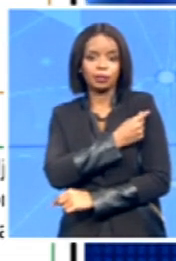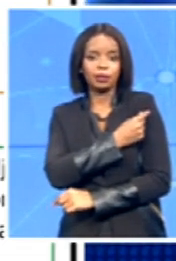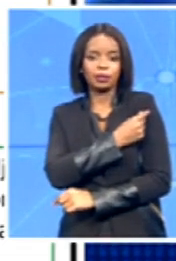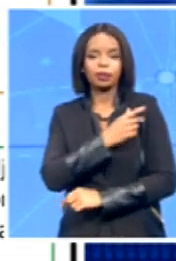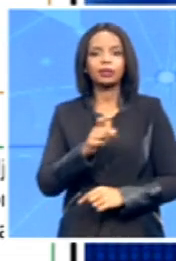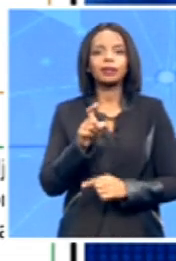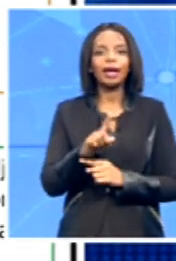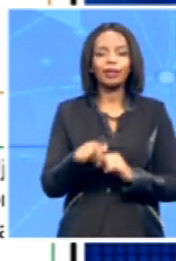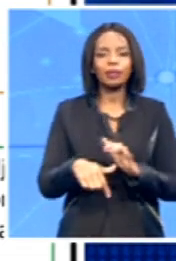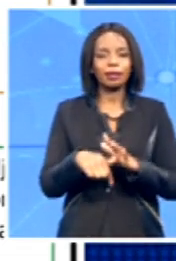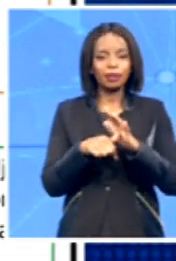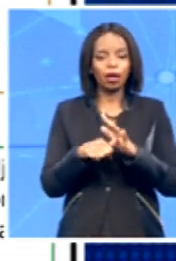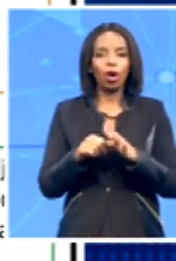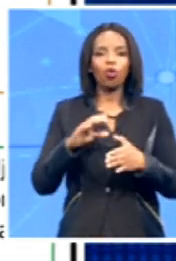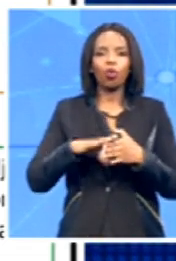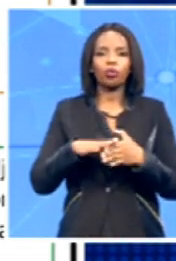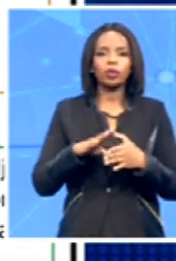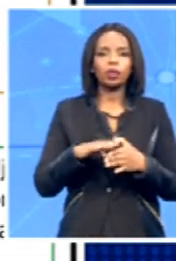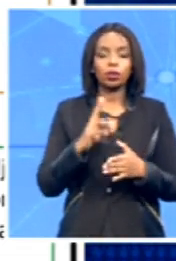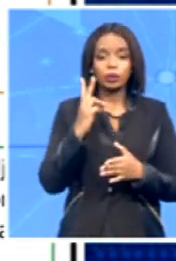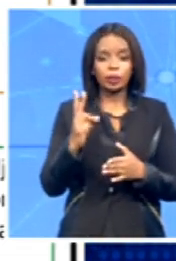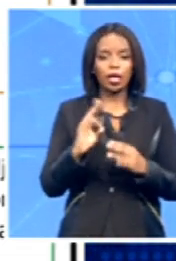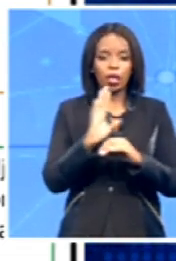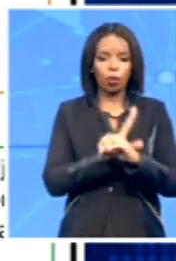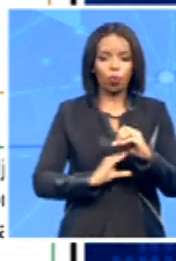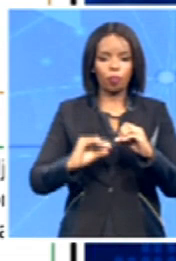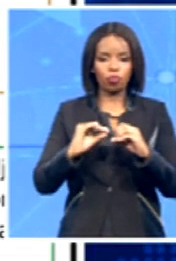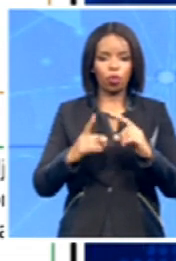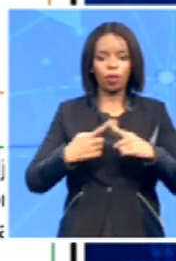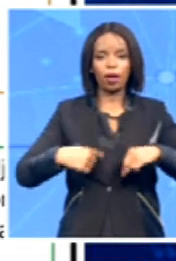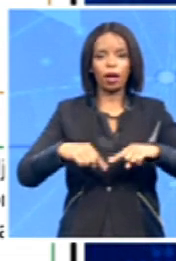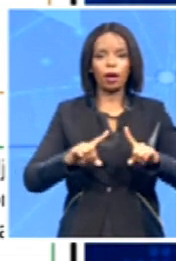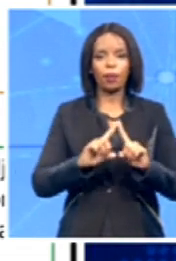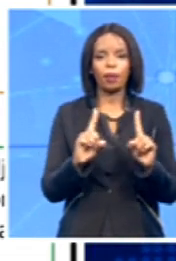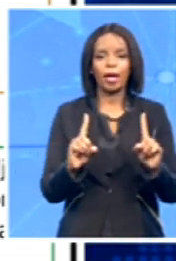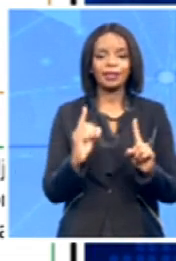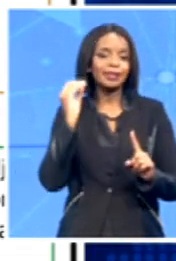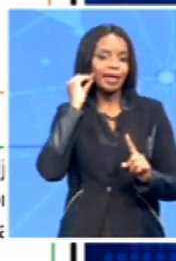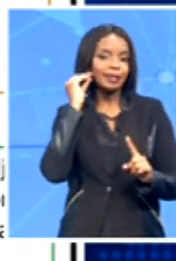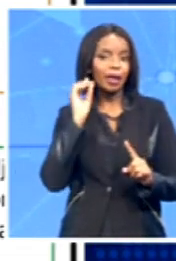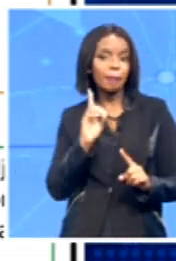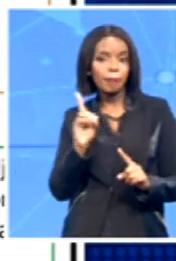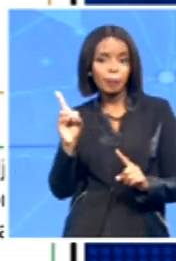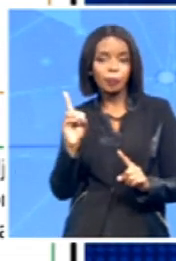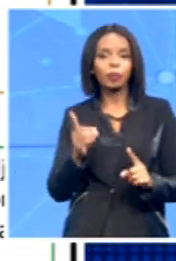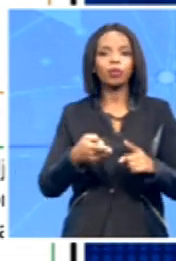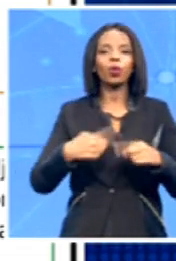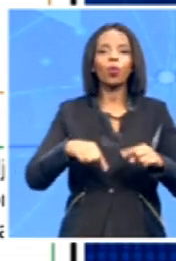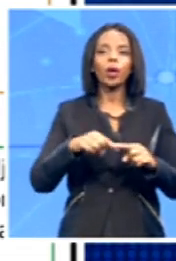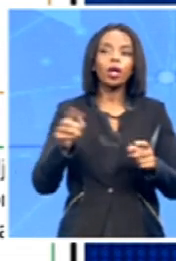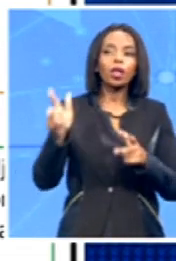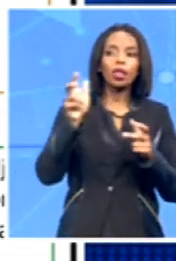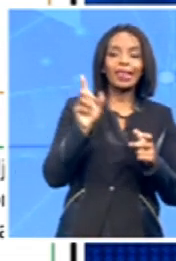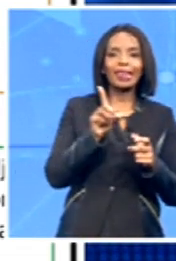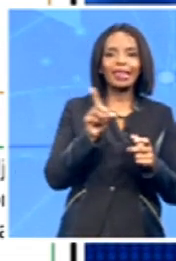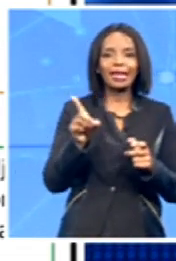from Omicron. But because of this data, it is probably also, if you take those two away, there is still a 1.4